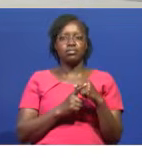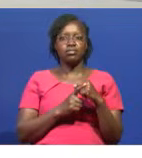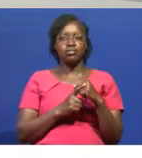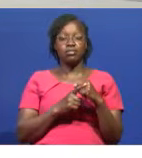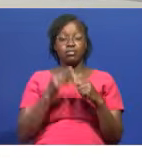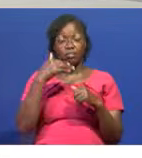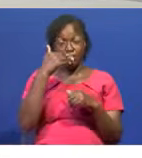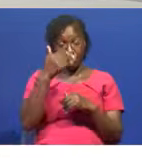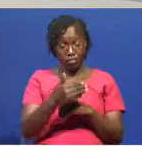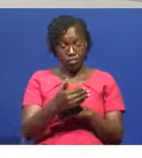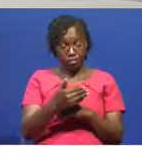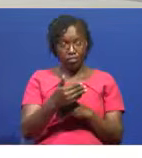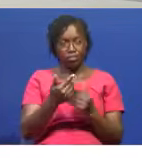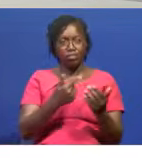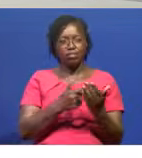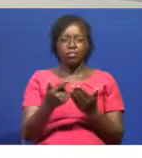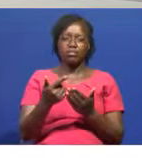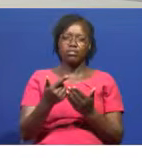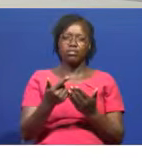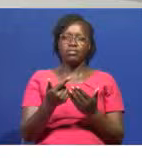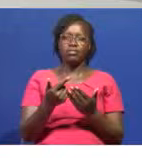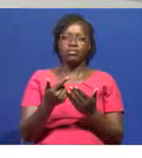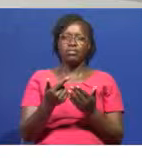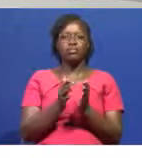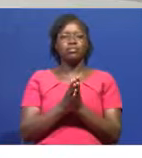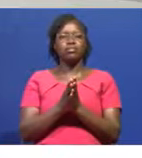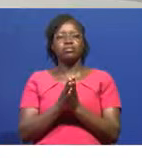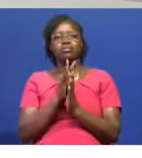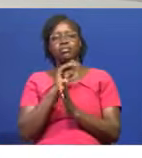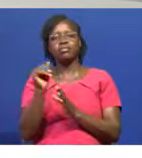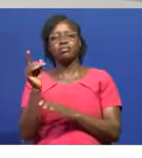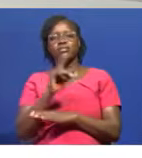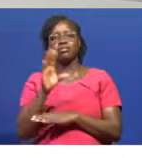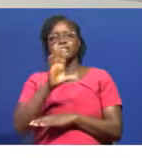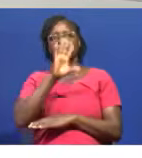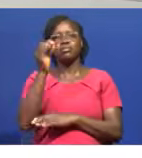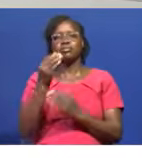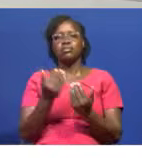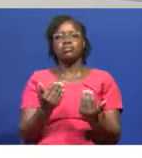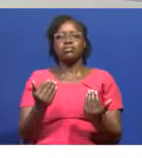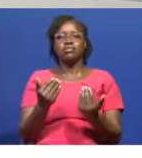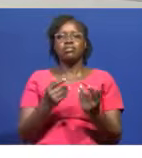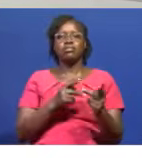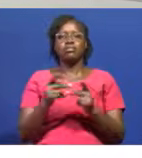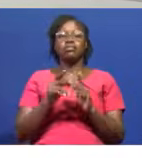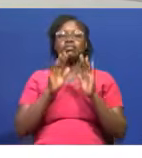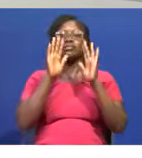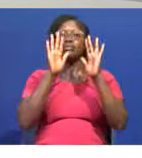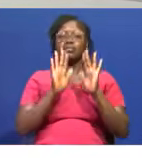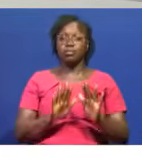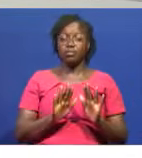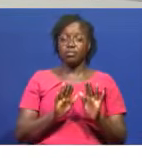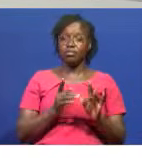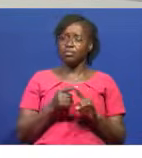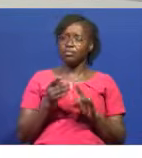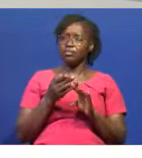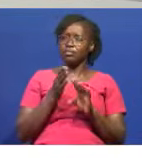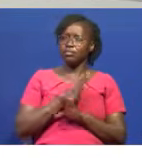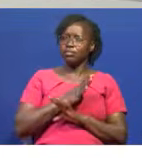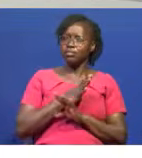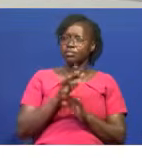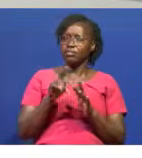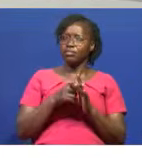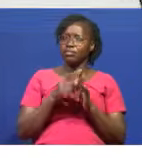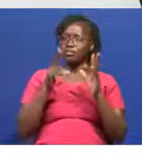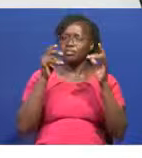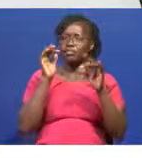next week, I think, on Tuesday. Yes. And so the Day of the African Child is very significant. But before we delve into